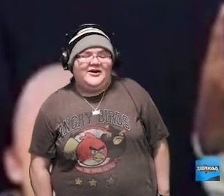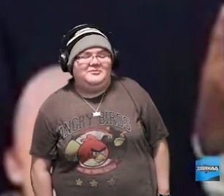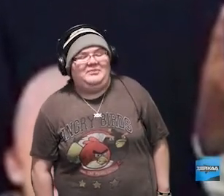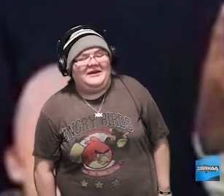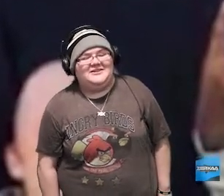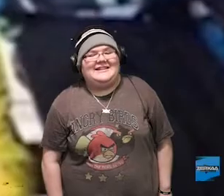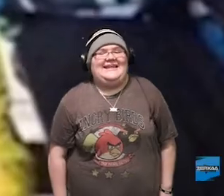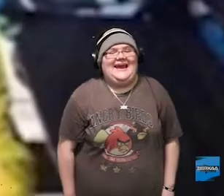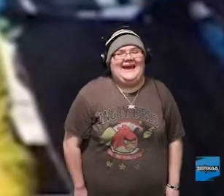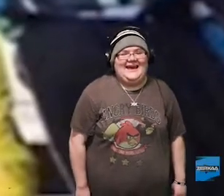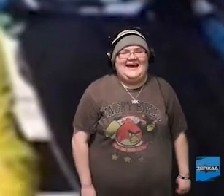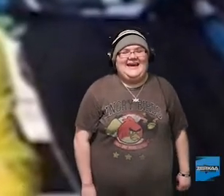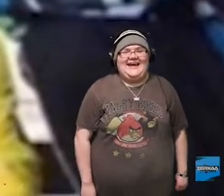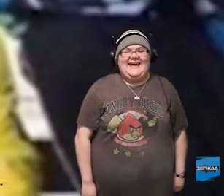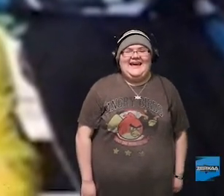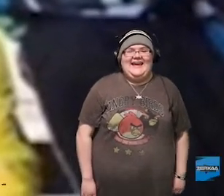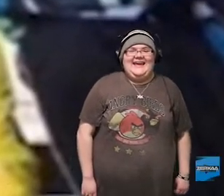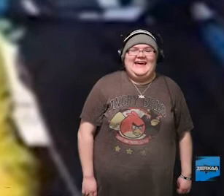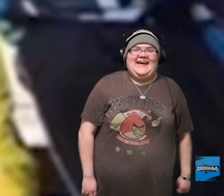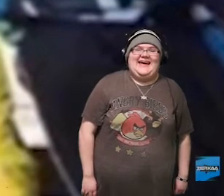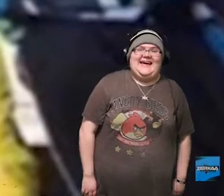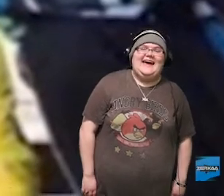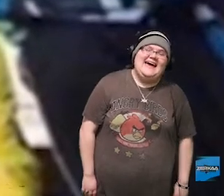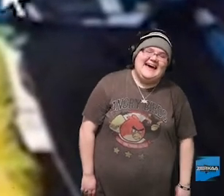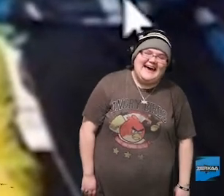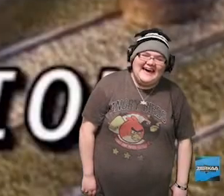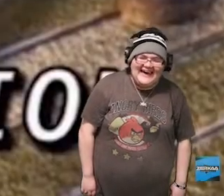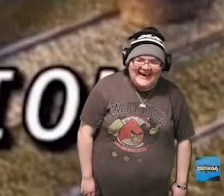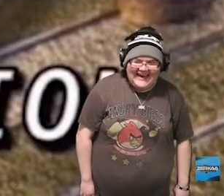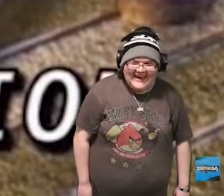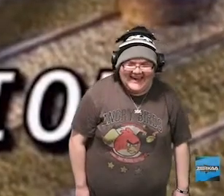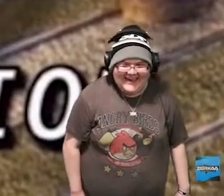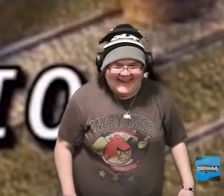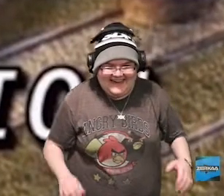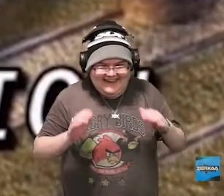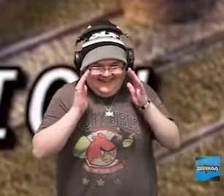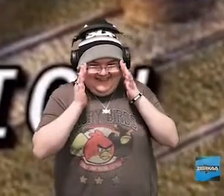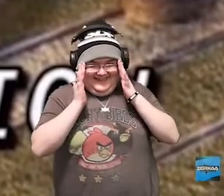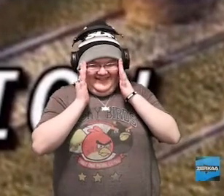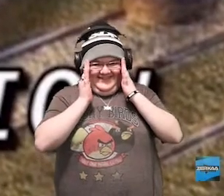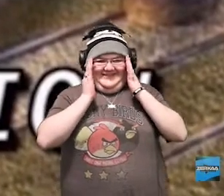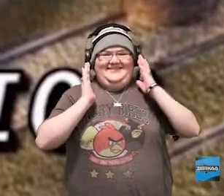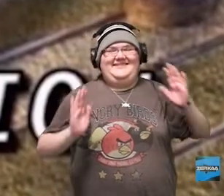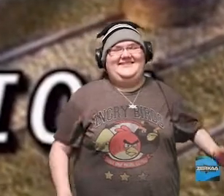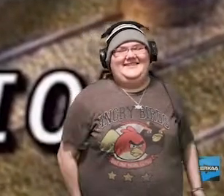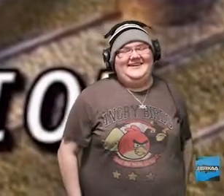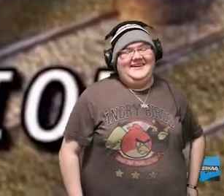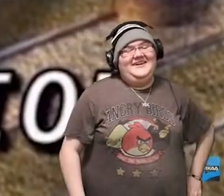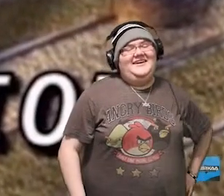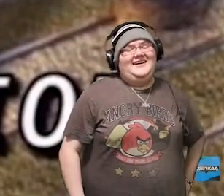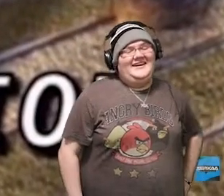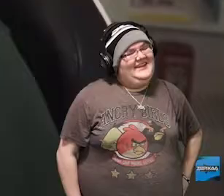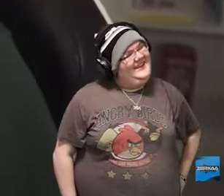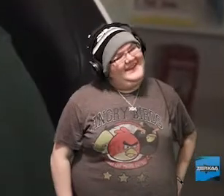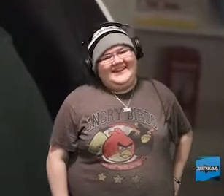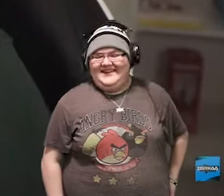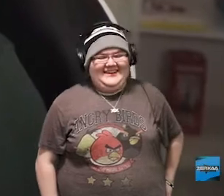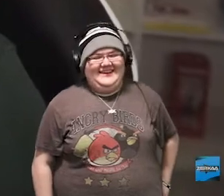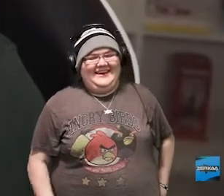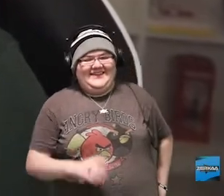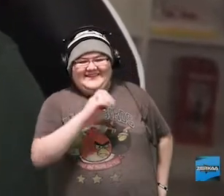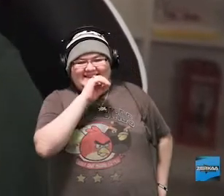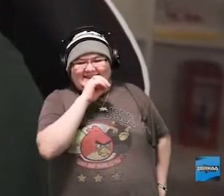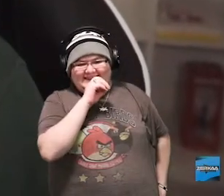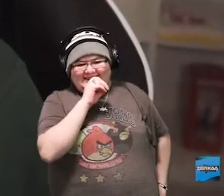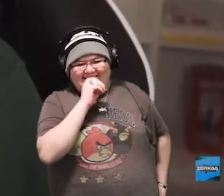an upside down head. Basically, why is Harry's forehead so huge? They're implying if we hit 10 million subs, we have to go bald. No, we told